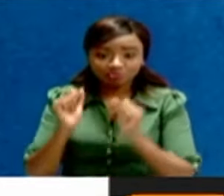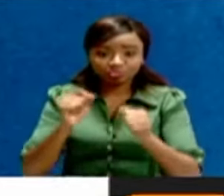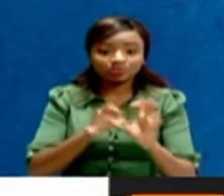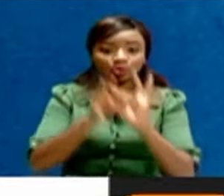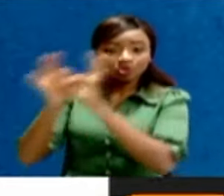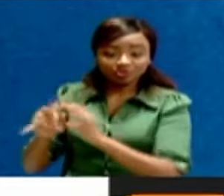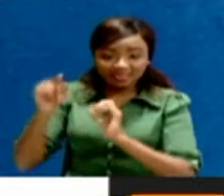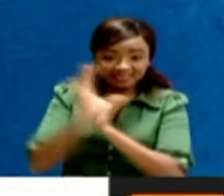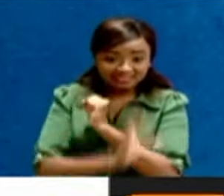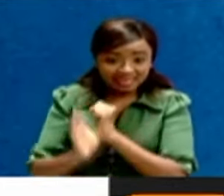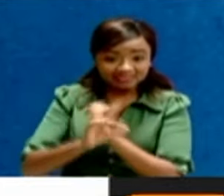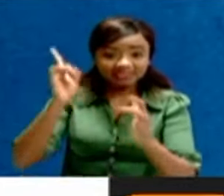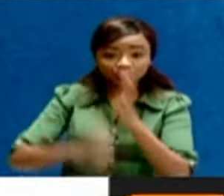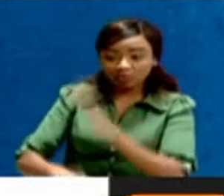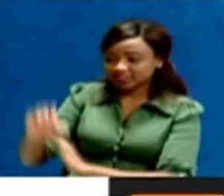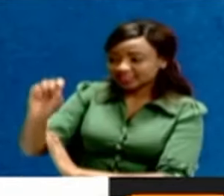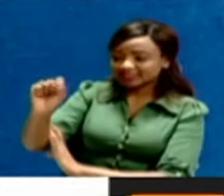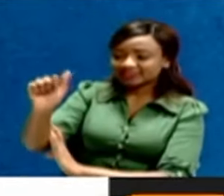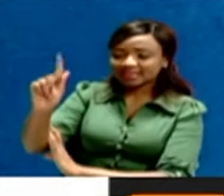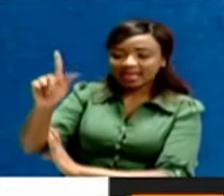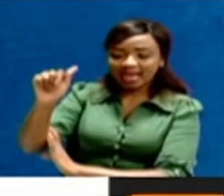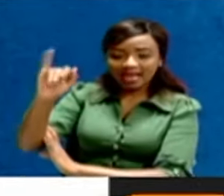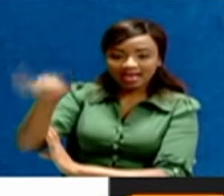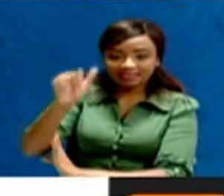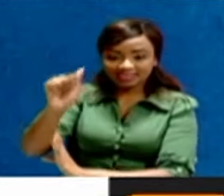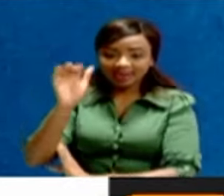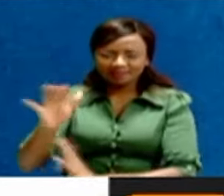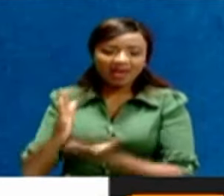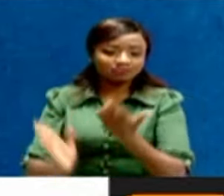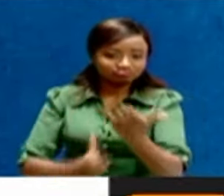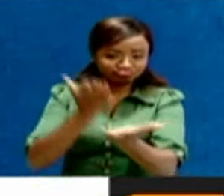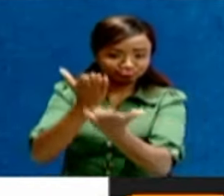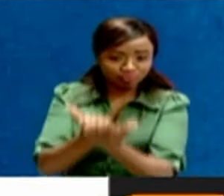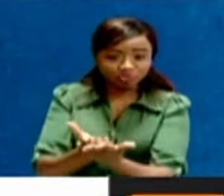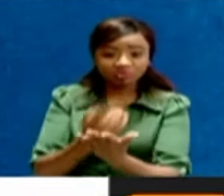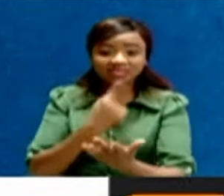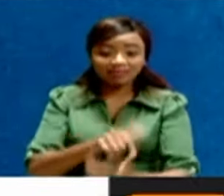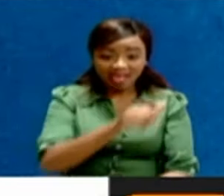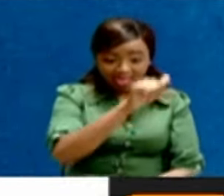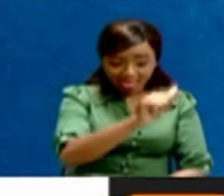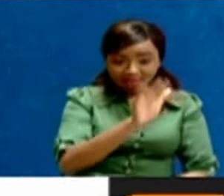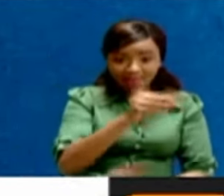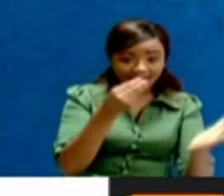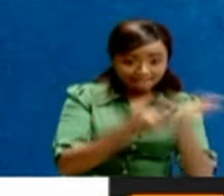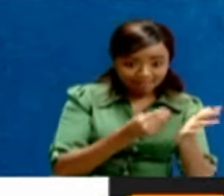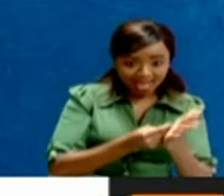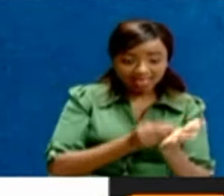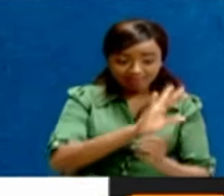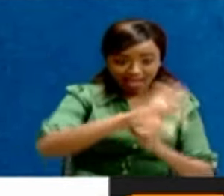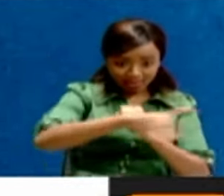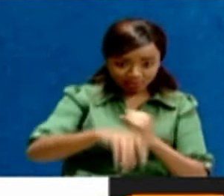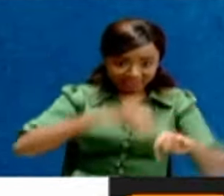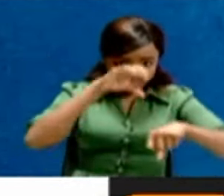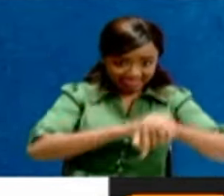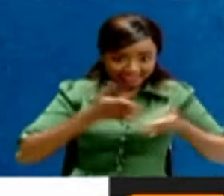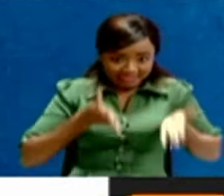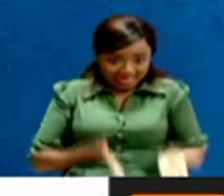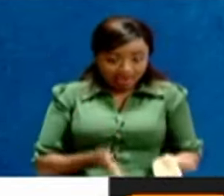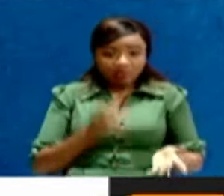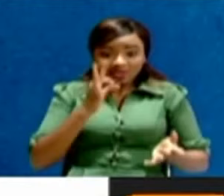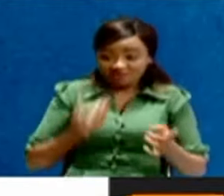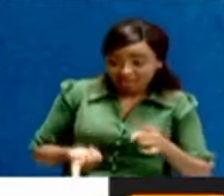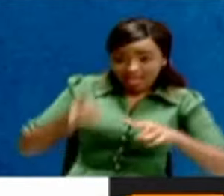this country is a Sakaja proposal of Y equal A plus B, where A is the amount of money that the countries are receiving. If we get any